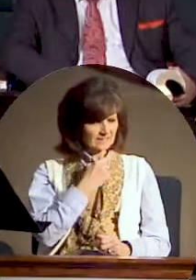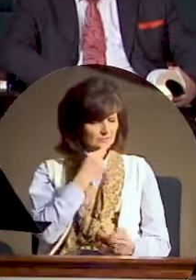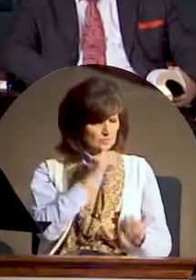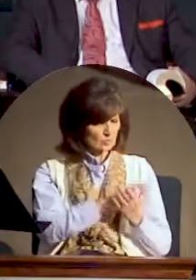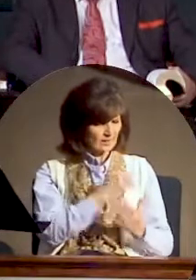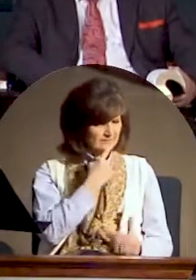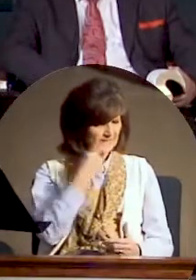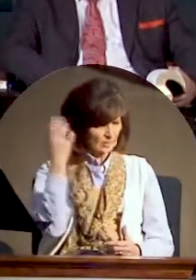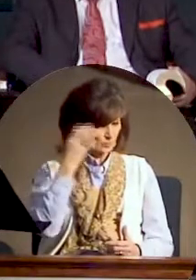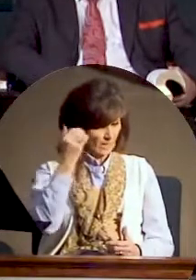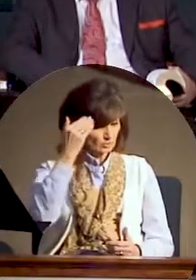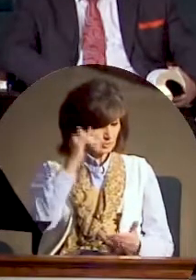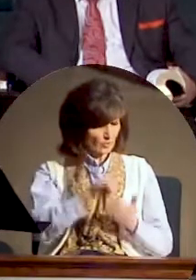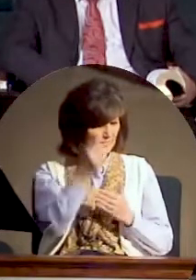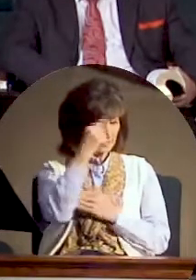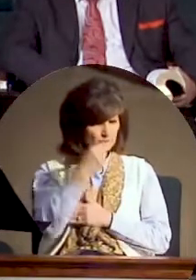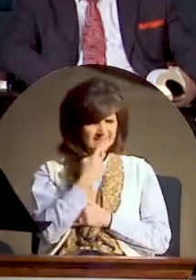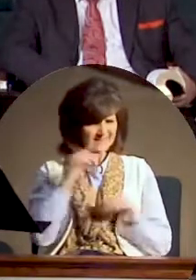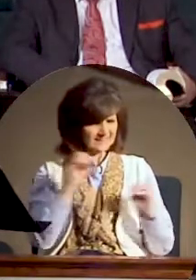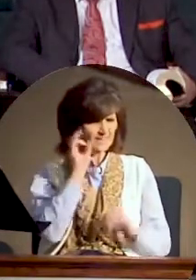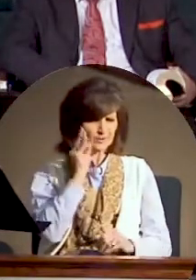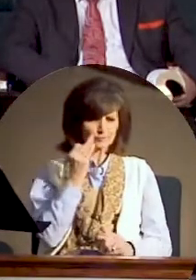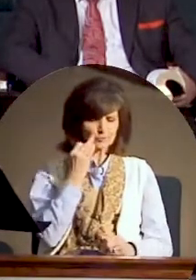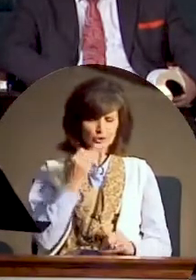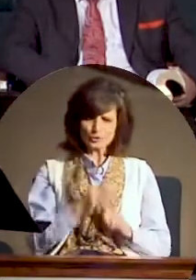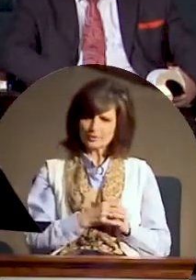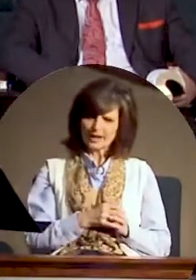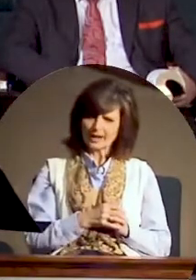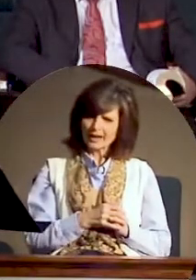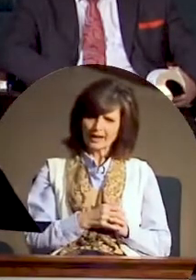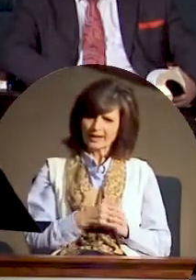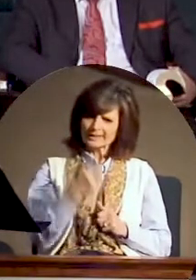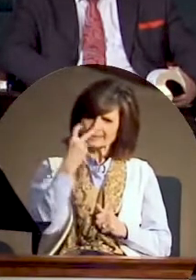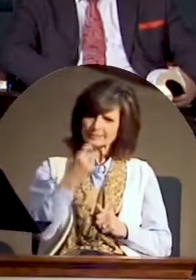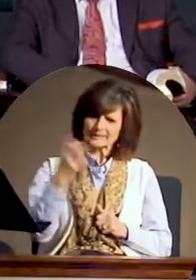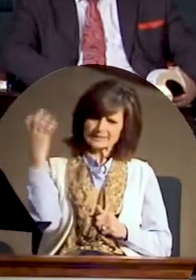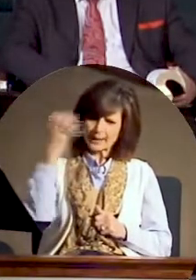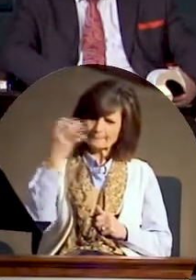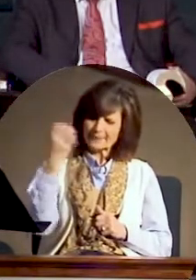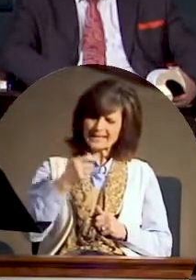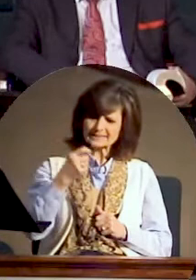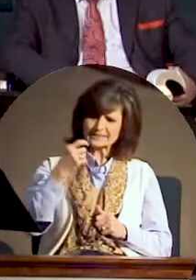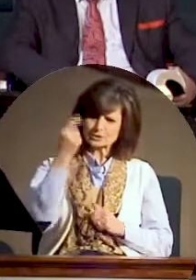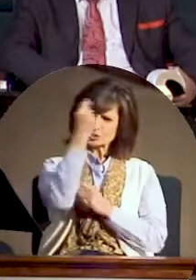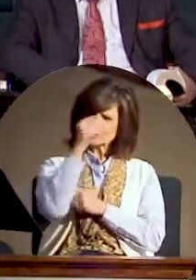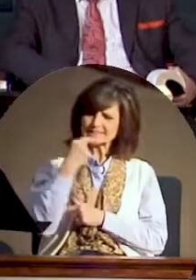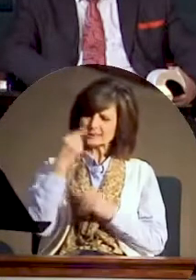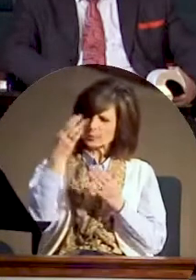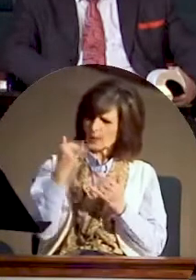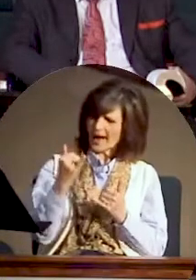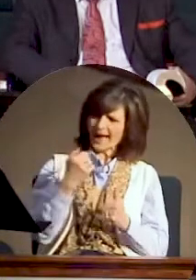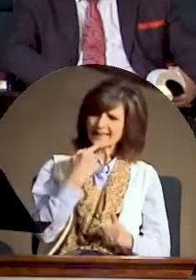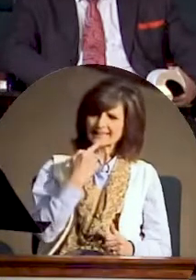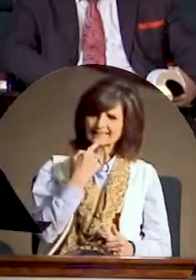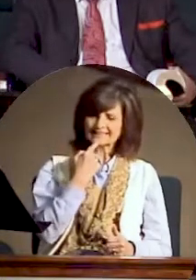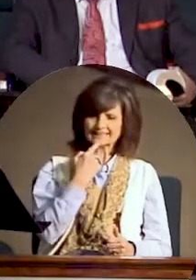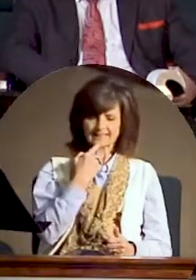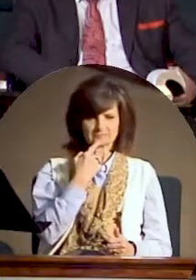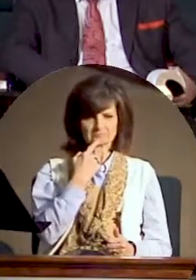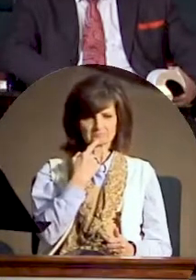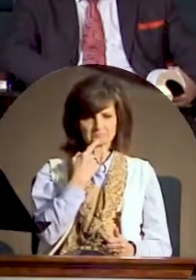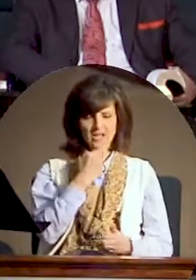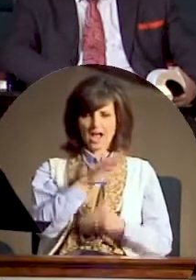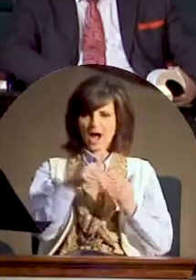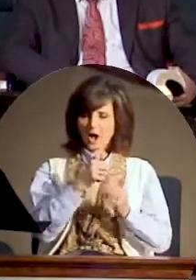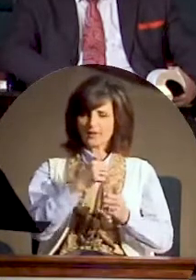I tell you what, you know that tree I said didn't have any fruit on them. He said, it's an amazing tree. She said, why is that? He said, well, all